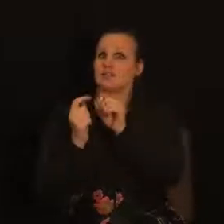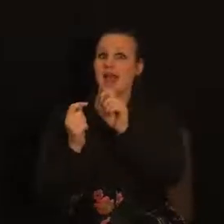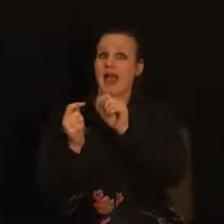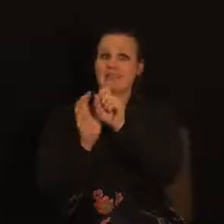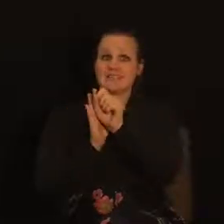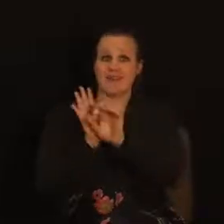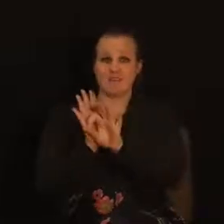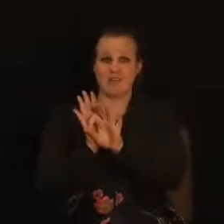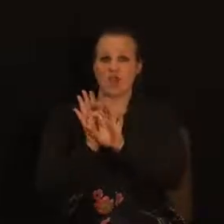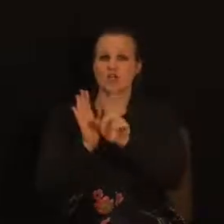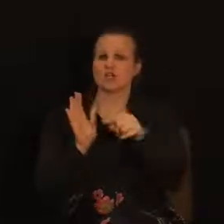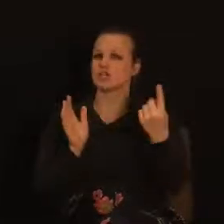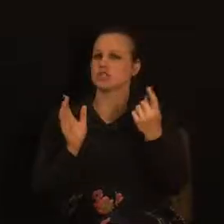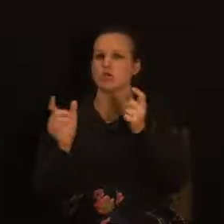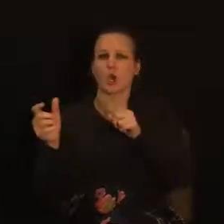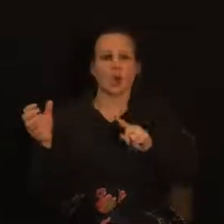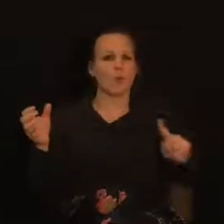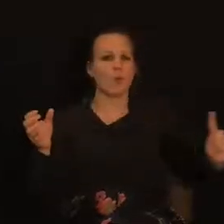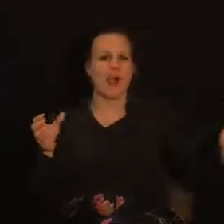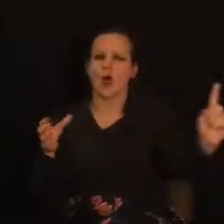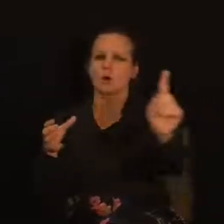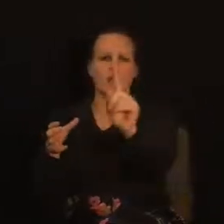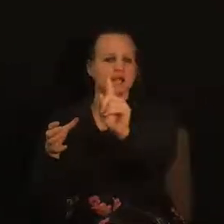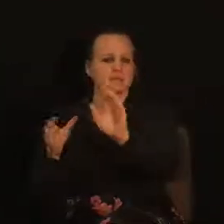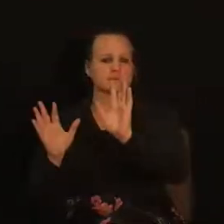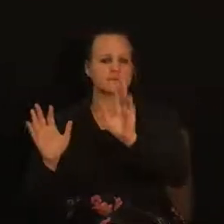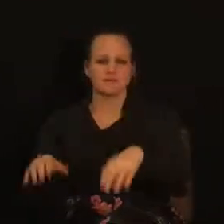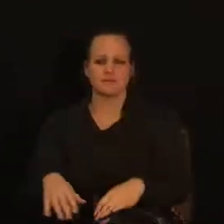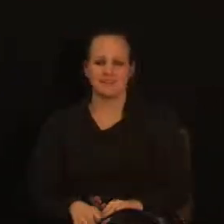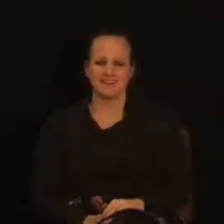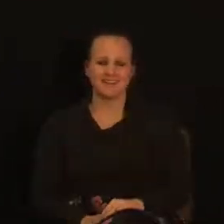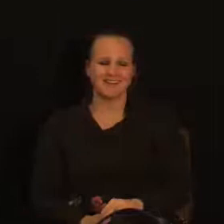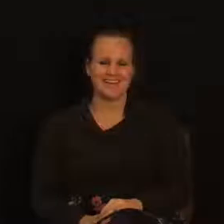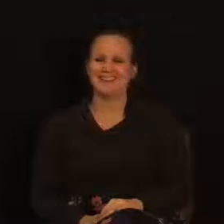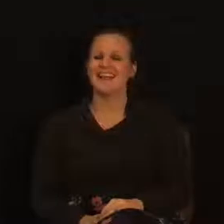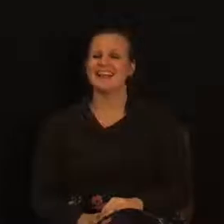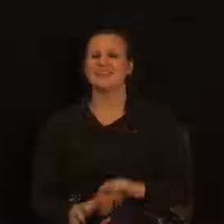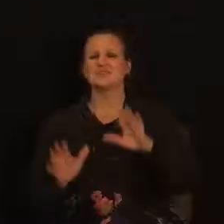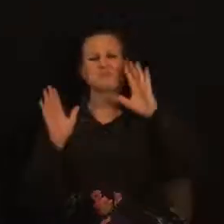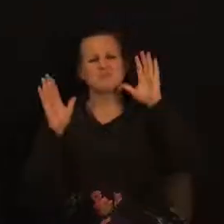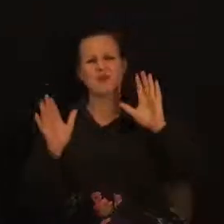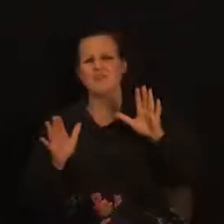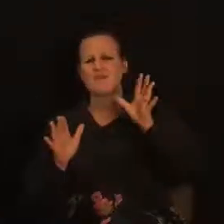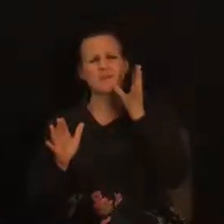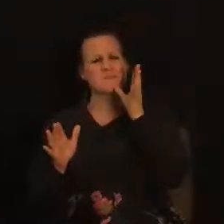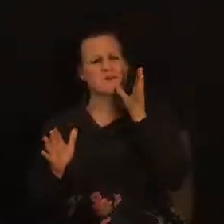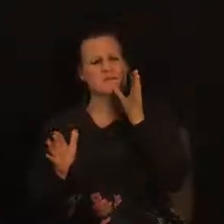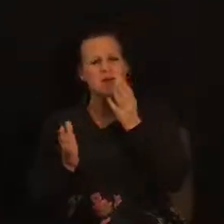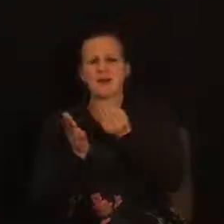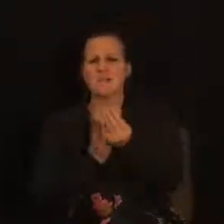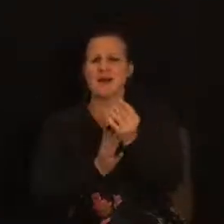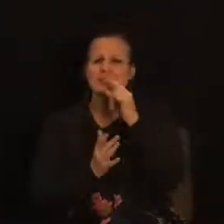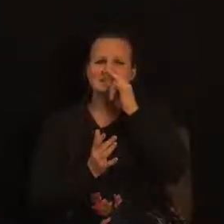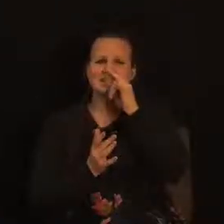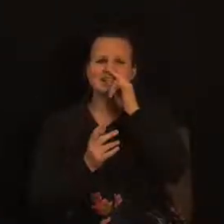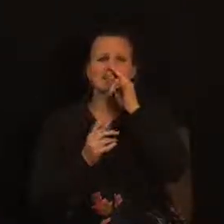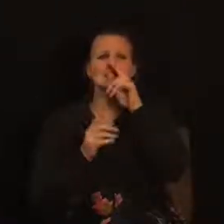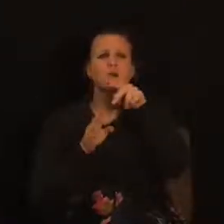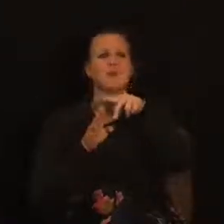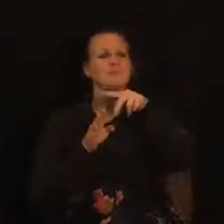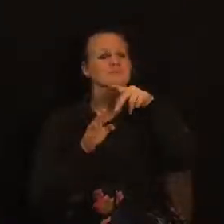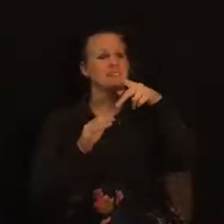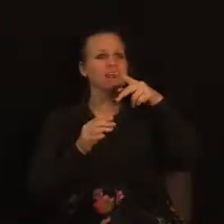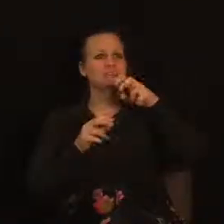it's glorious and amazing and wonderful, and my mom goes crazy and gets the kids ride tickets, and she gives them little envelopes with money so they can